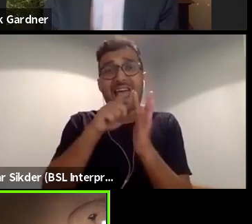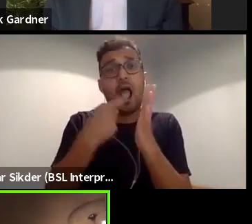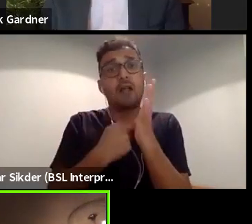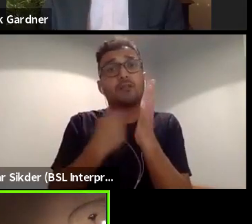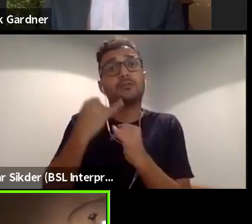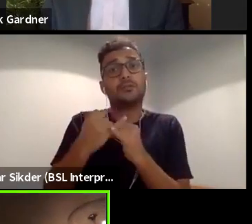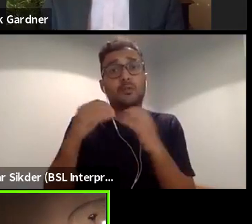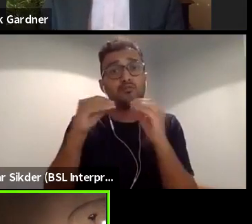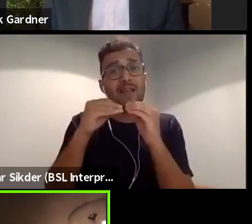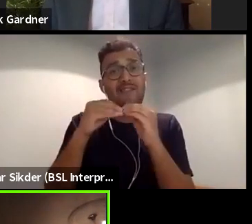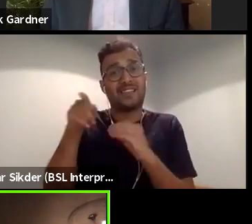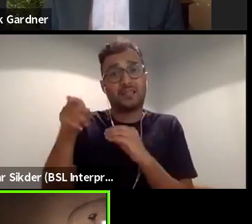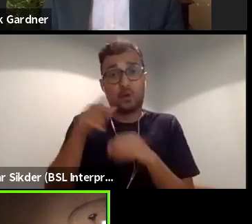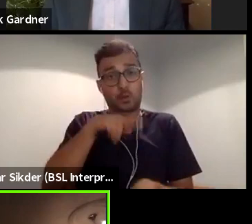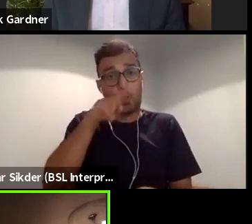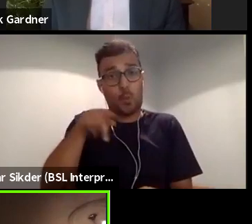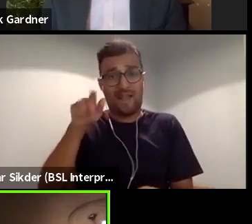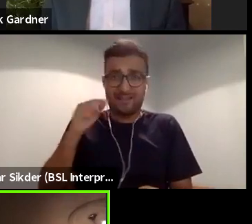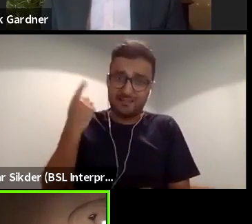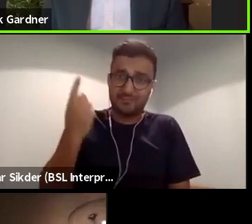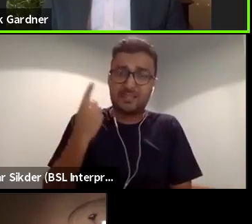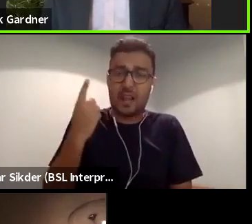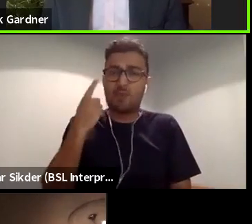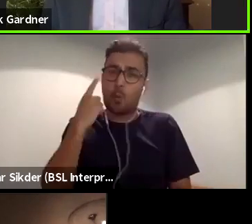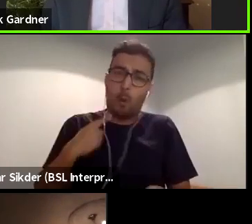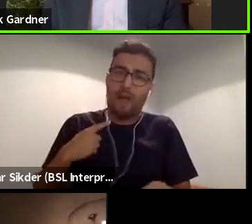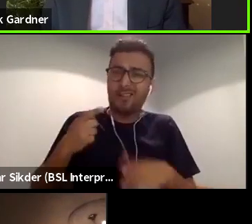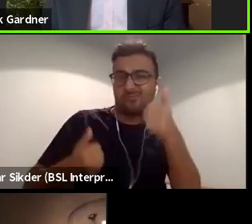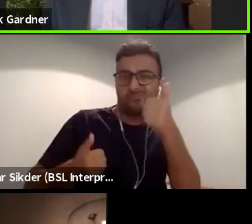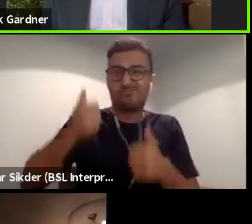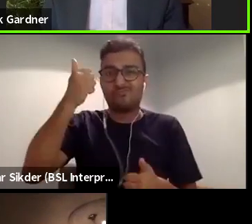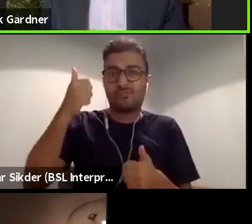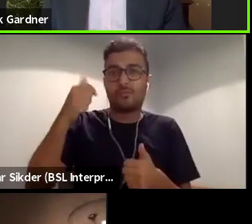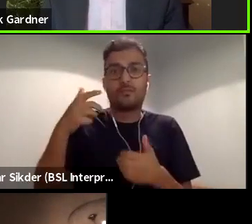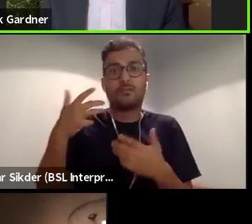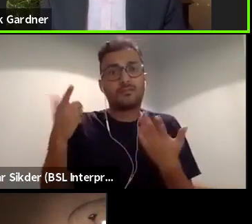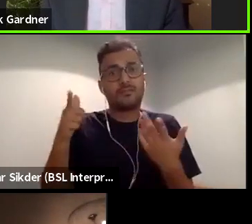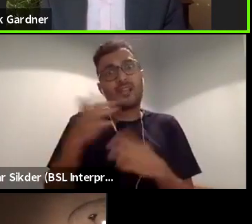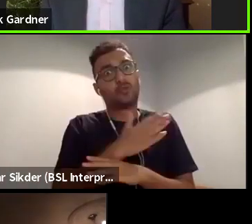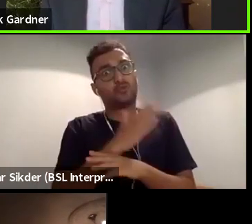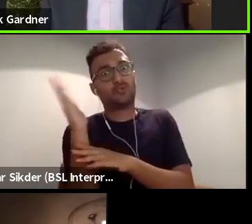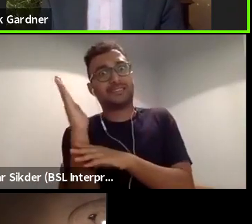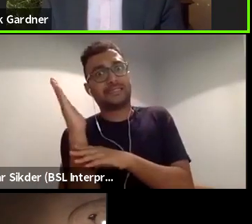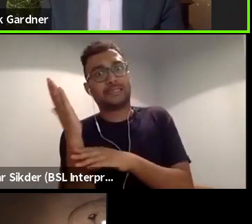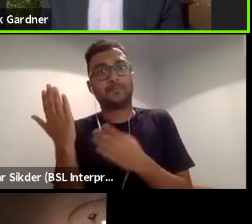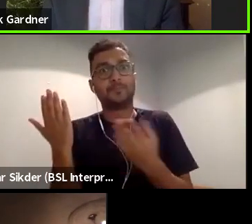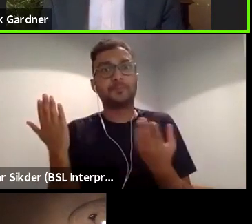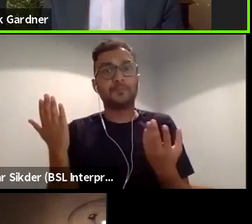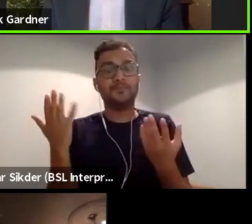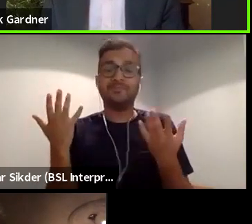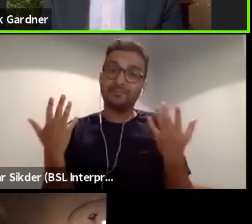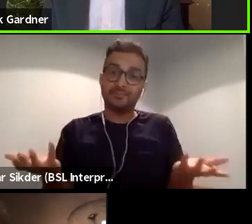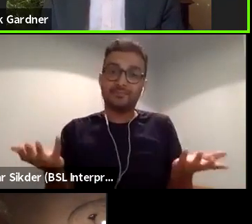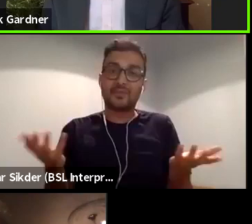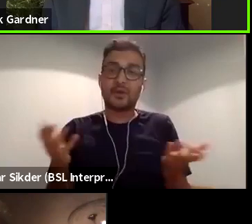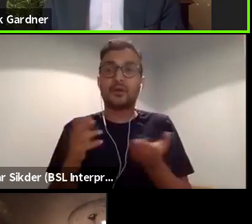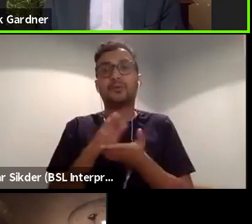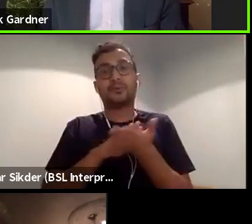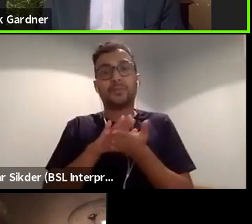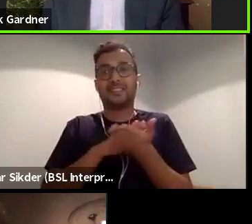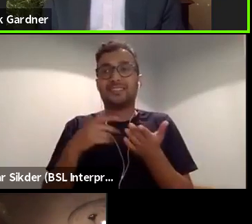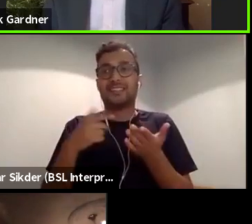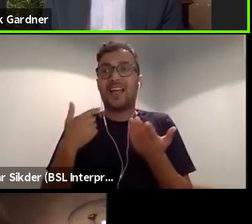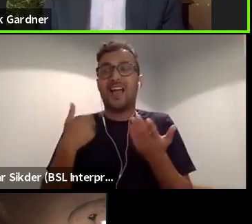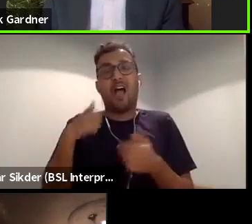And I think it's very important to kind of go back to the generally accepted, I know there is no one